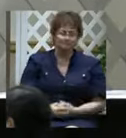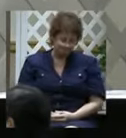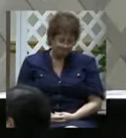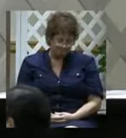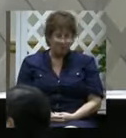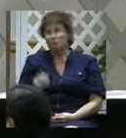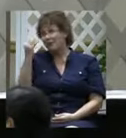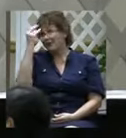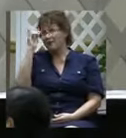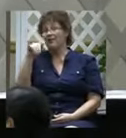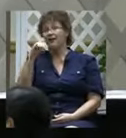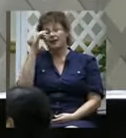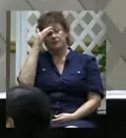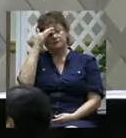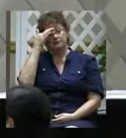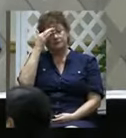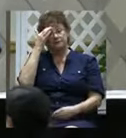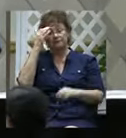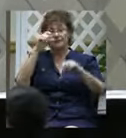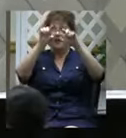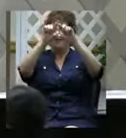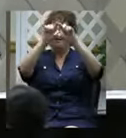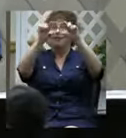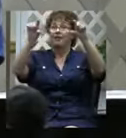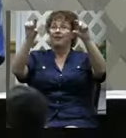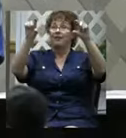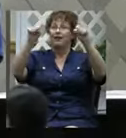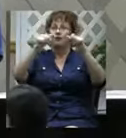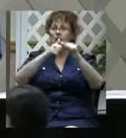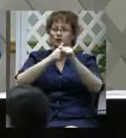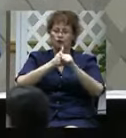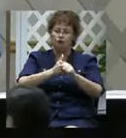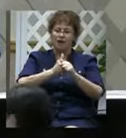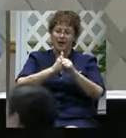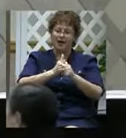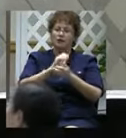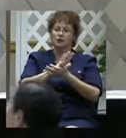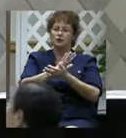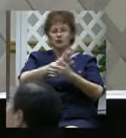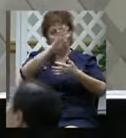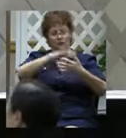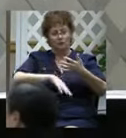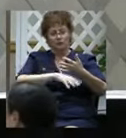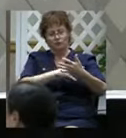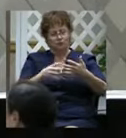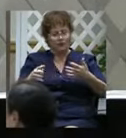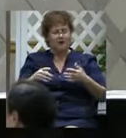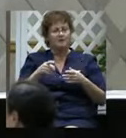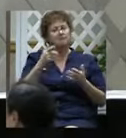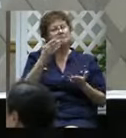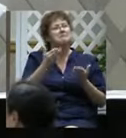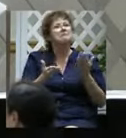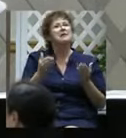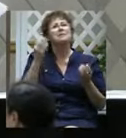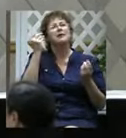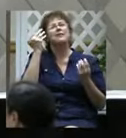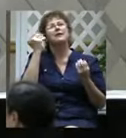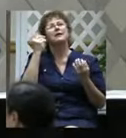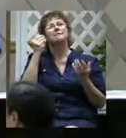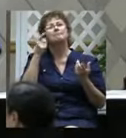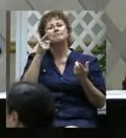that, the headers and top of the columns, if you do a tracking sheet, whether it's a spreadsheet or a database, some of the things you may want to consider just to